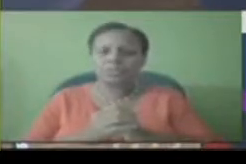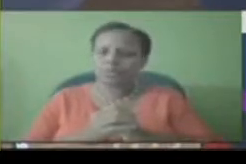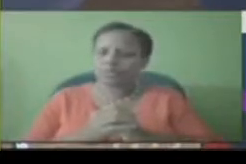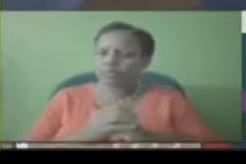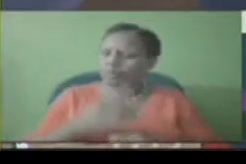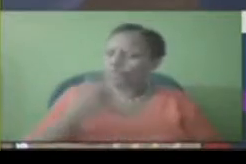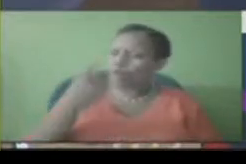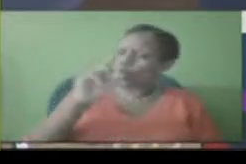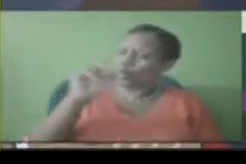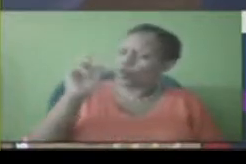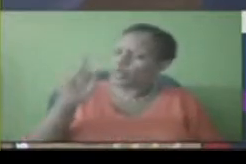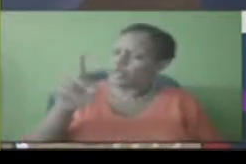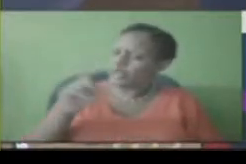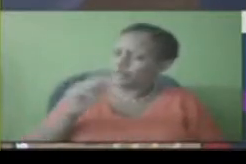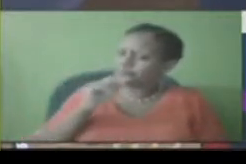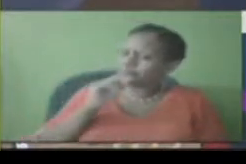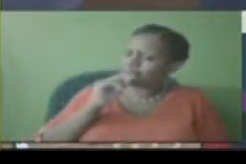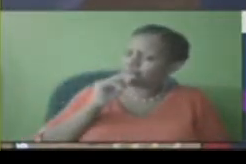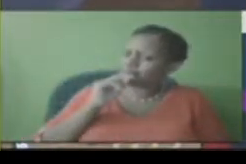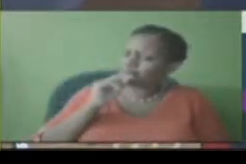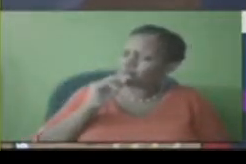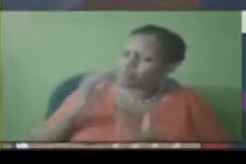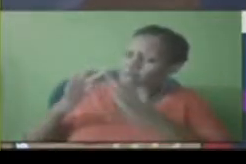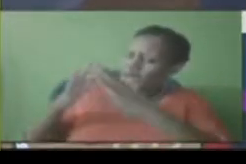their vaccination